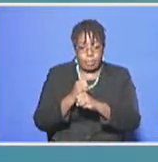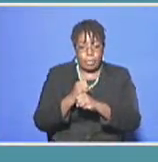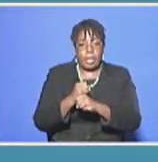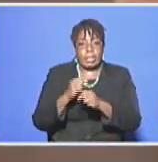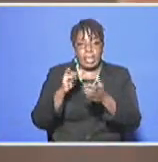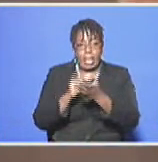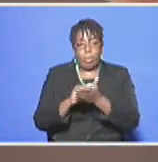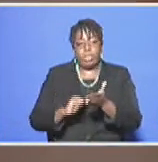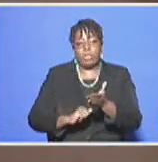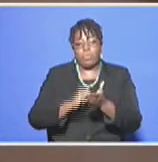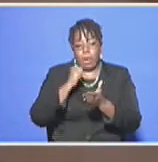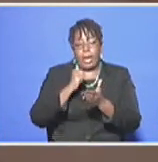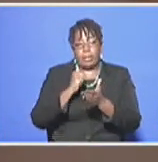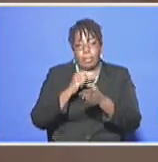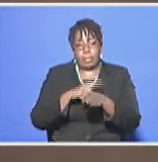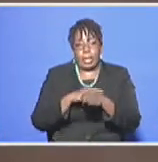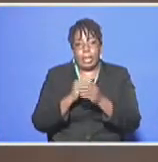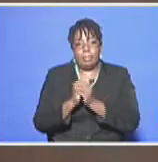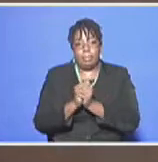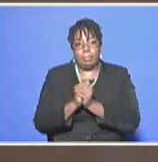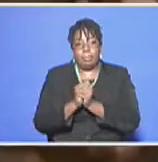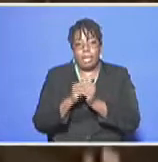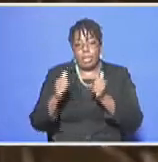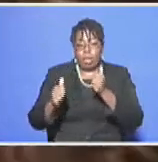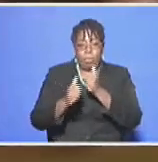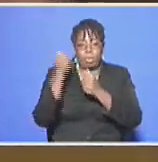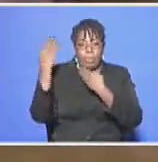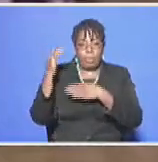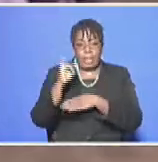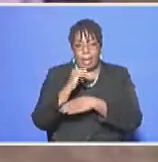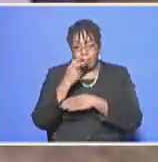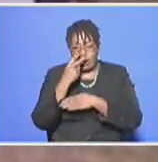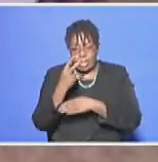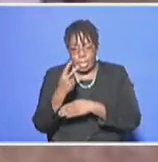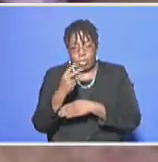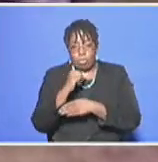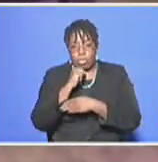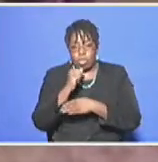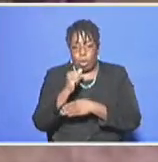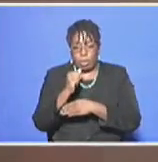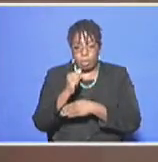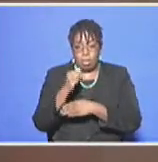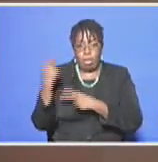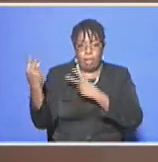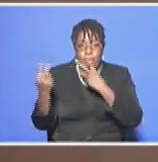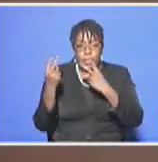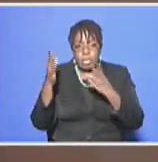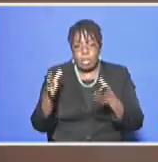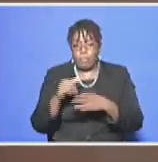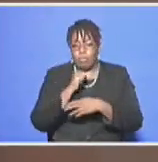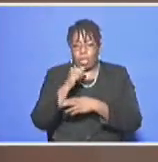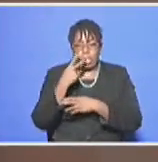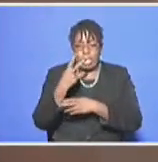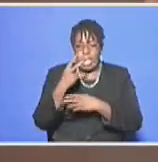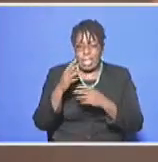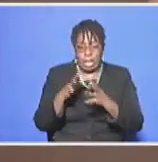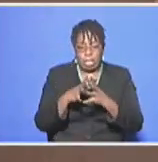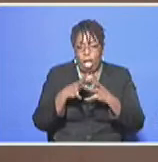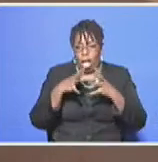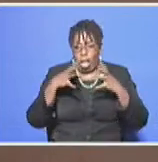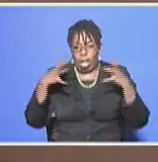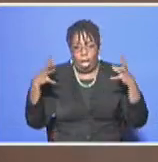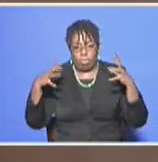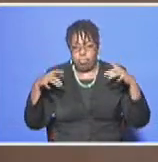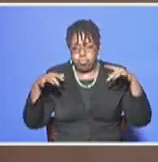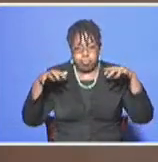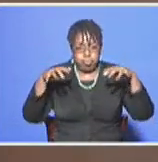proudest moments. The most Bahamians I've ever seen, not only Bahamians, visitors, I have never seen that crowd of people